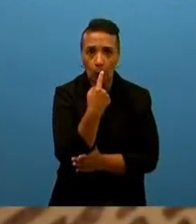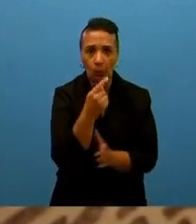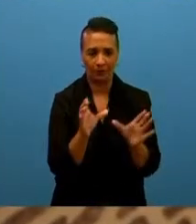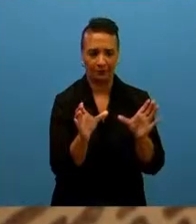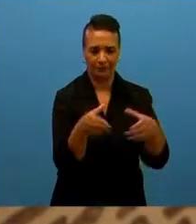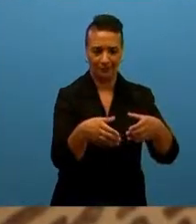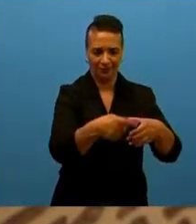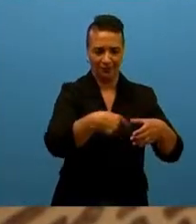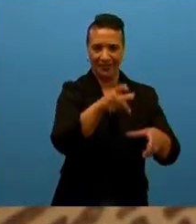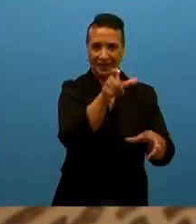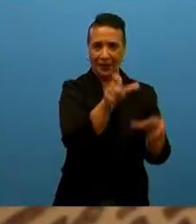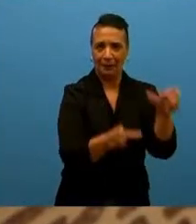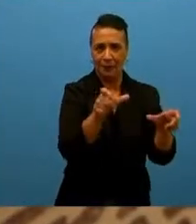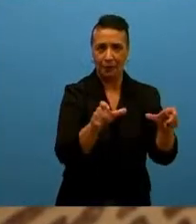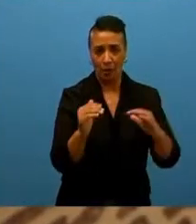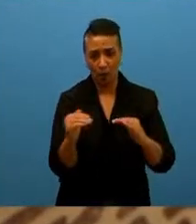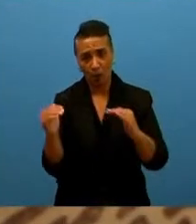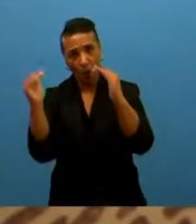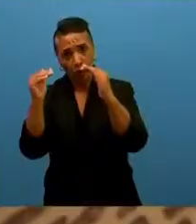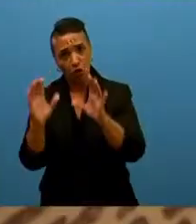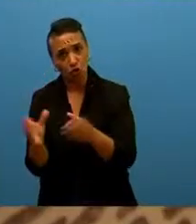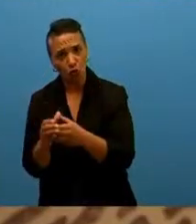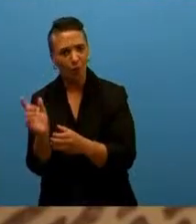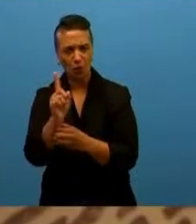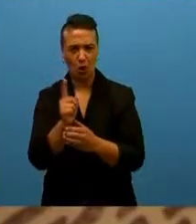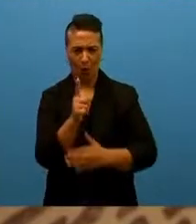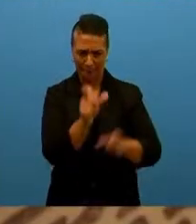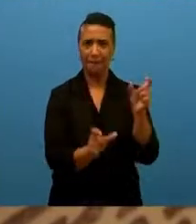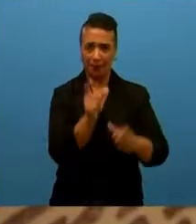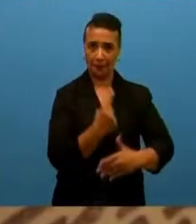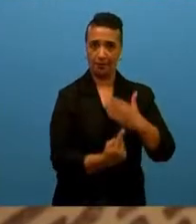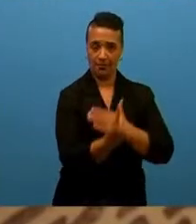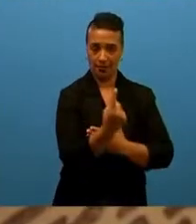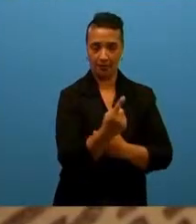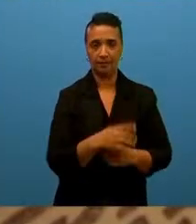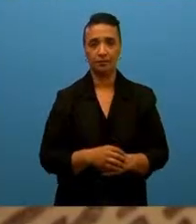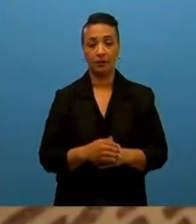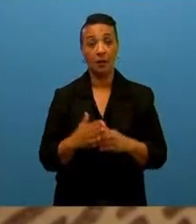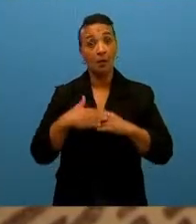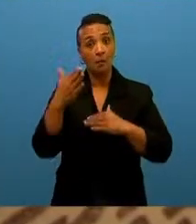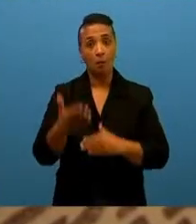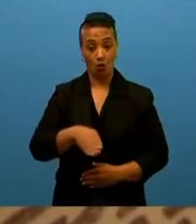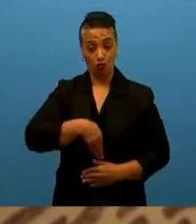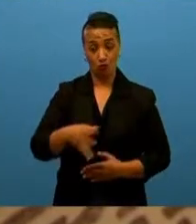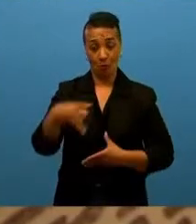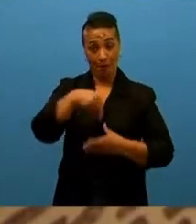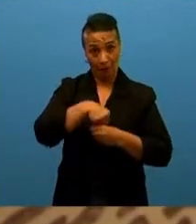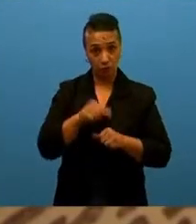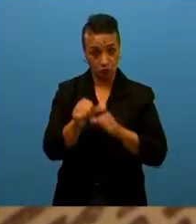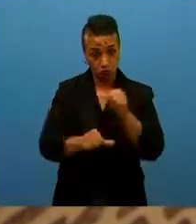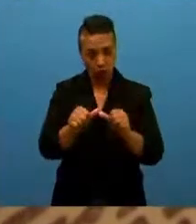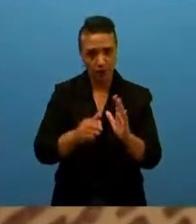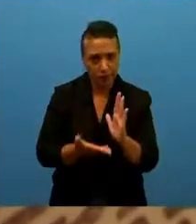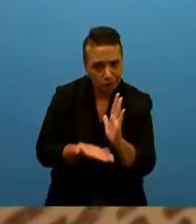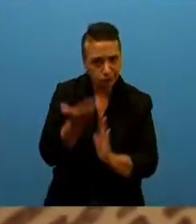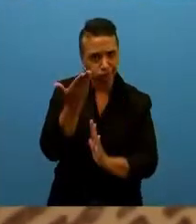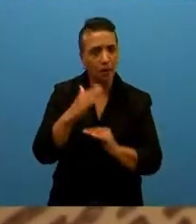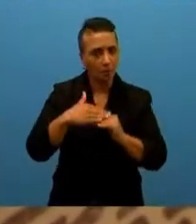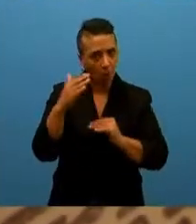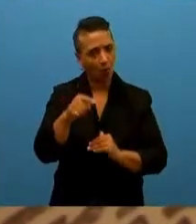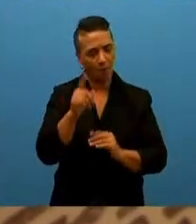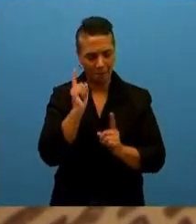not organizations or other groups. The enhanced participation process must continue to reaffirm